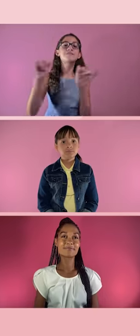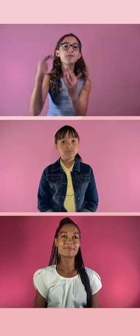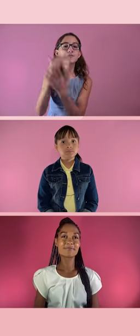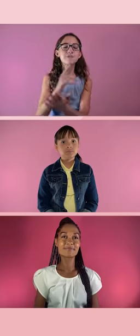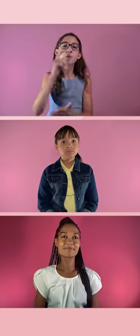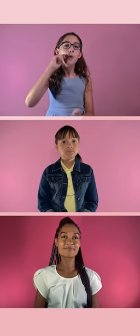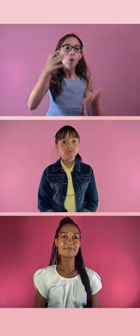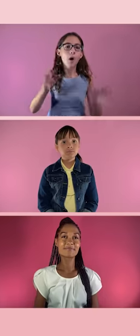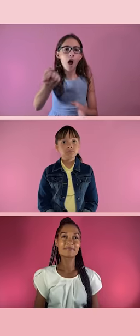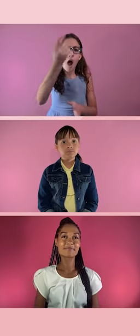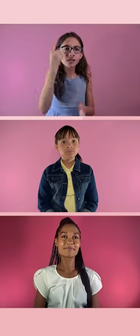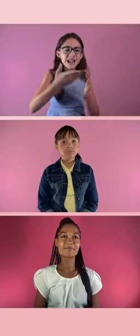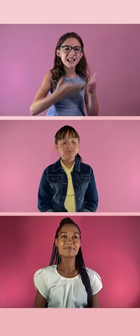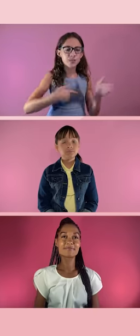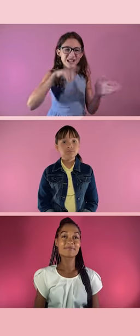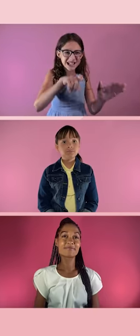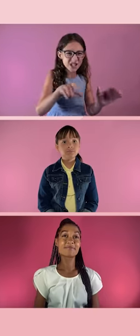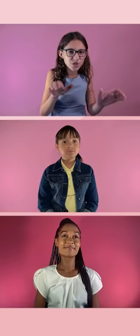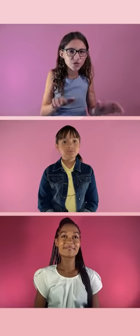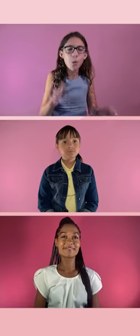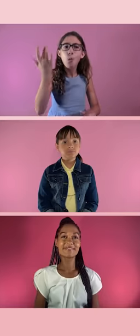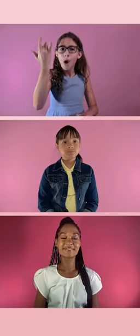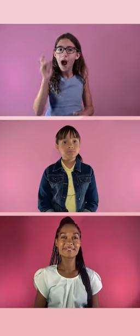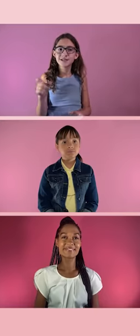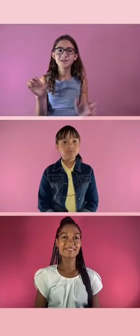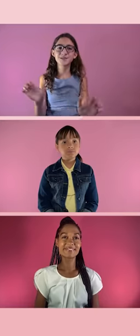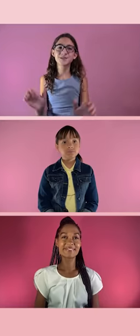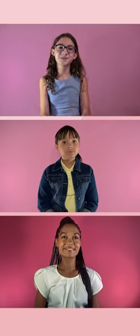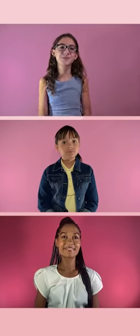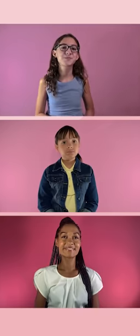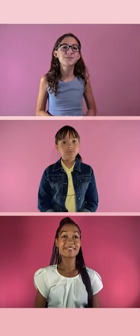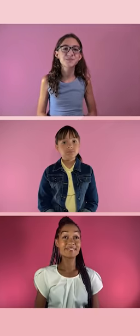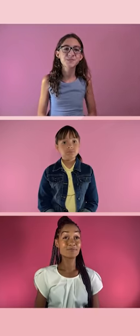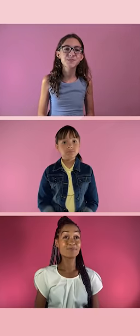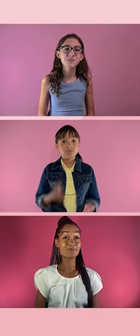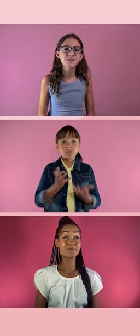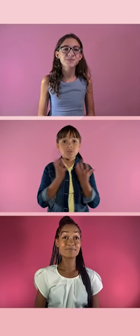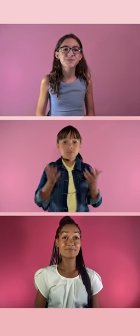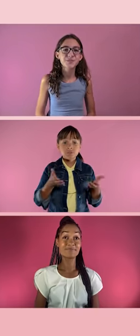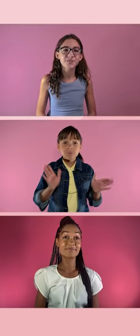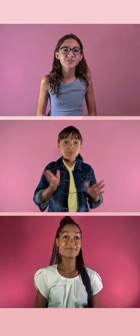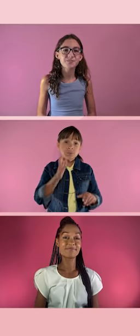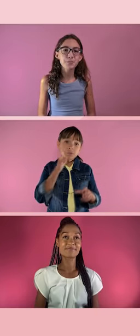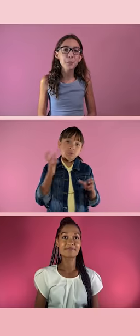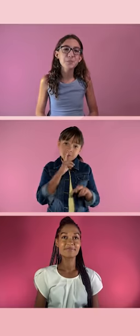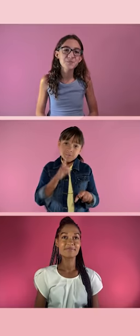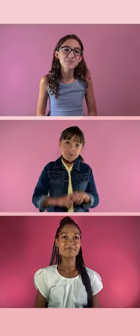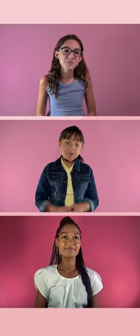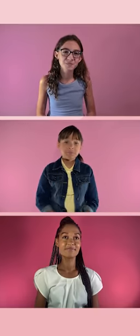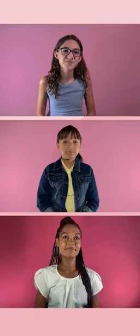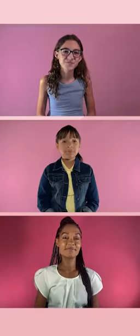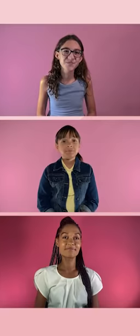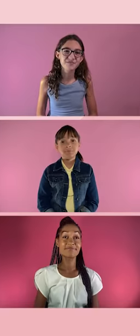as a recipe. It's such a cool way to understand the things we need to do and why we need to do them. And if we do it this way, it's so